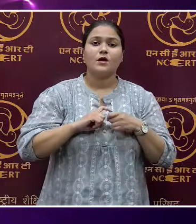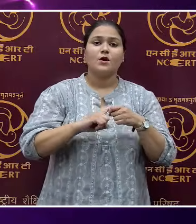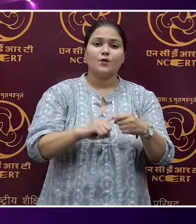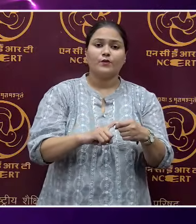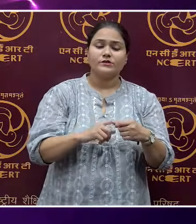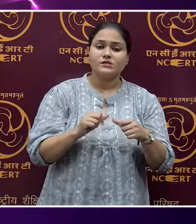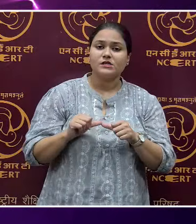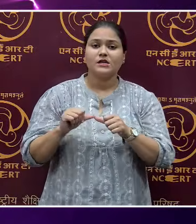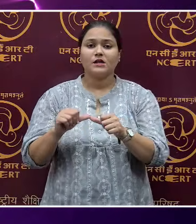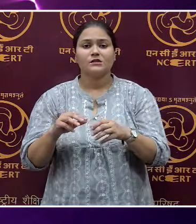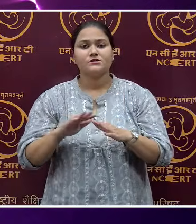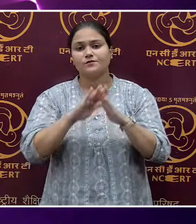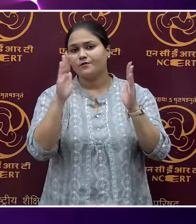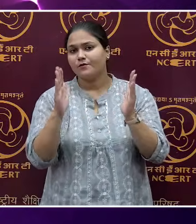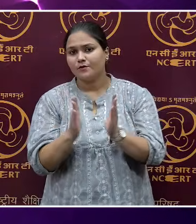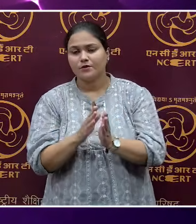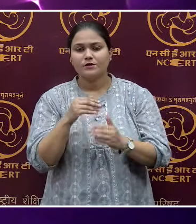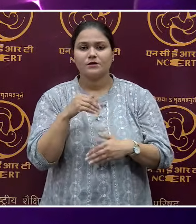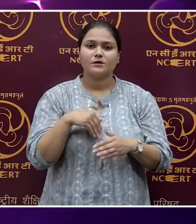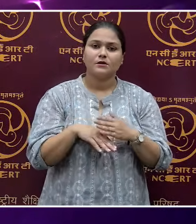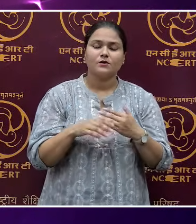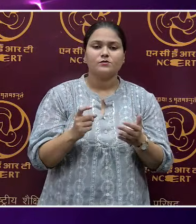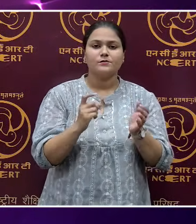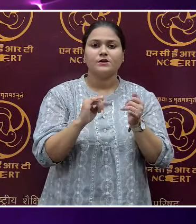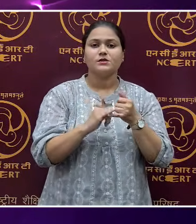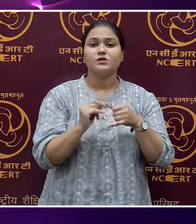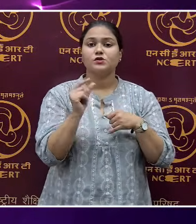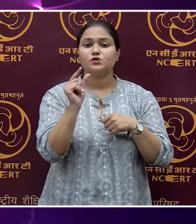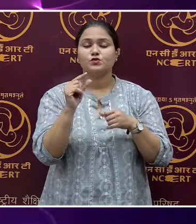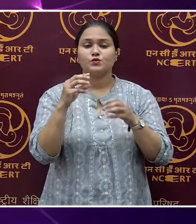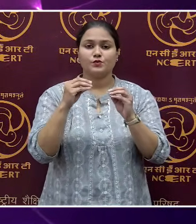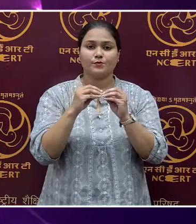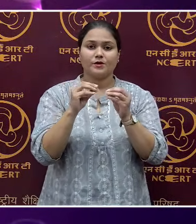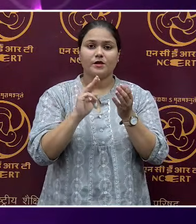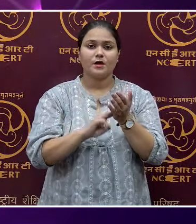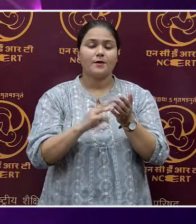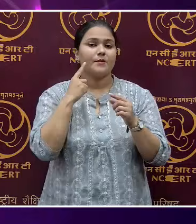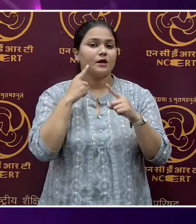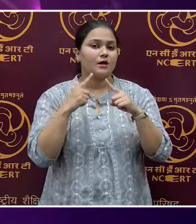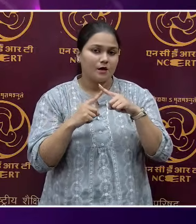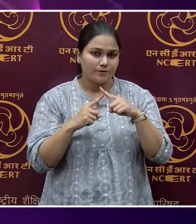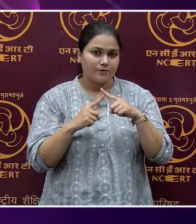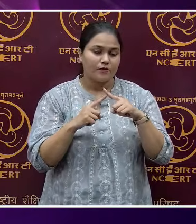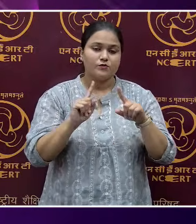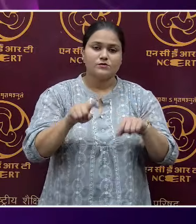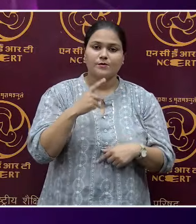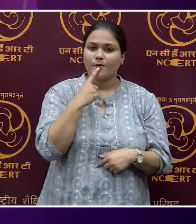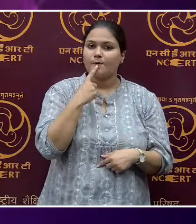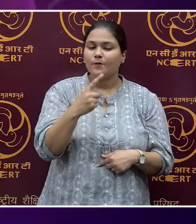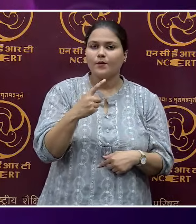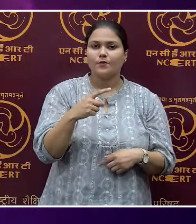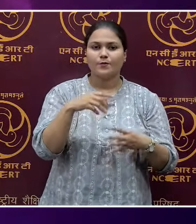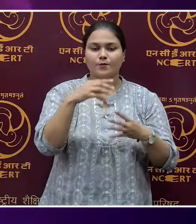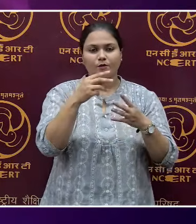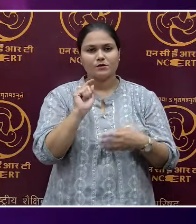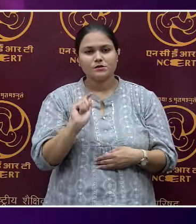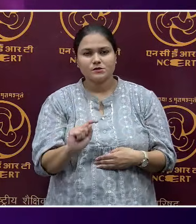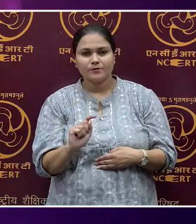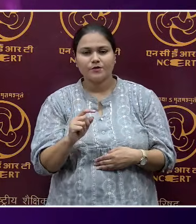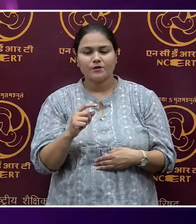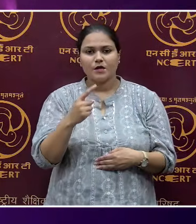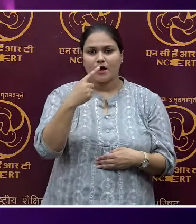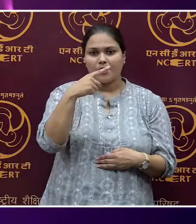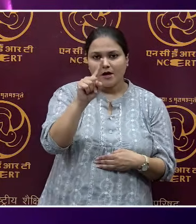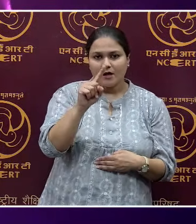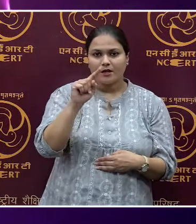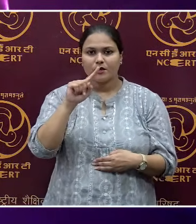answer, you have to click on the submit button. So it will tell you which question is you have attempted is correct or which is wrong. You can see these